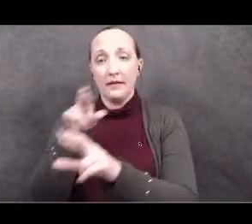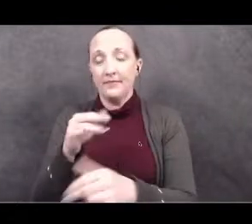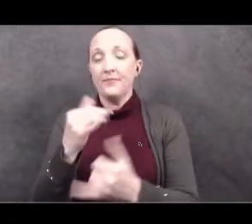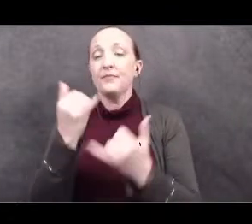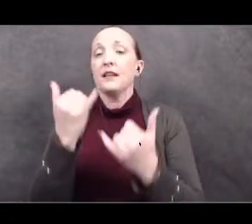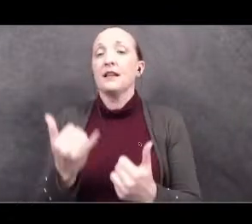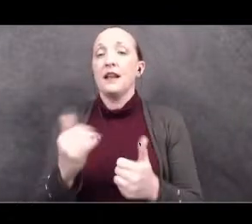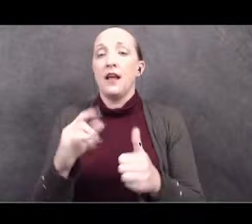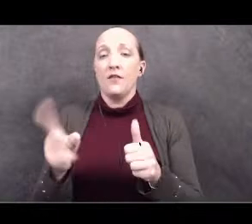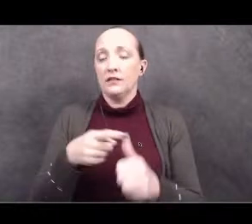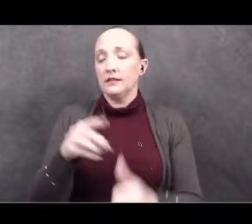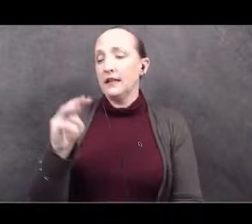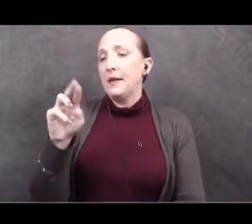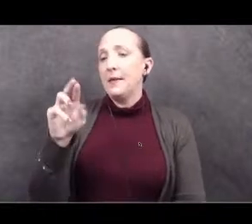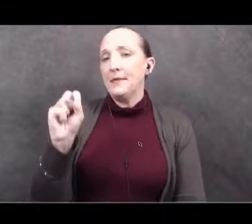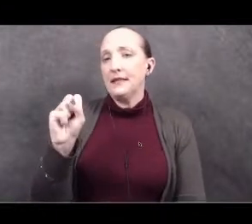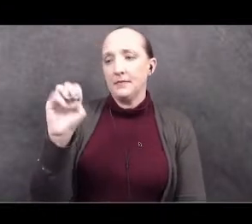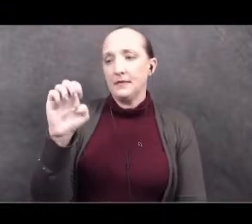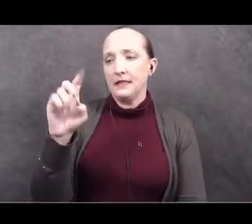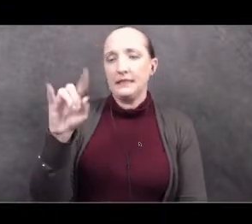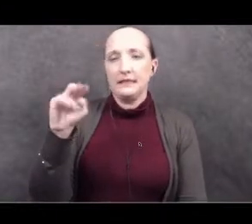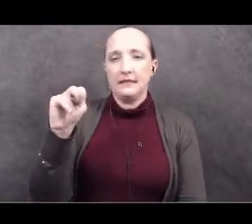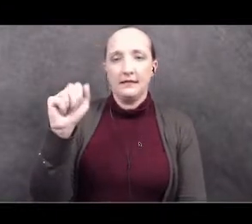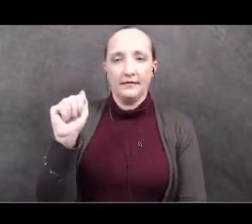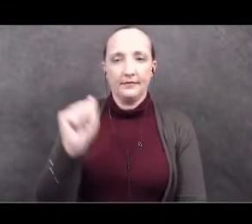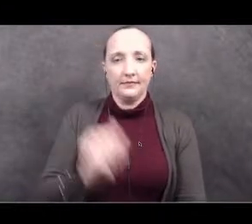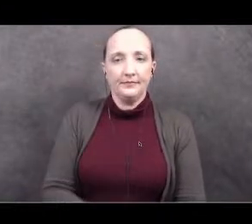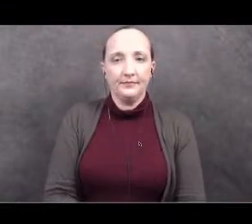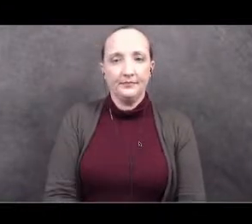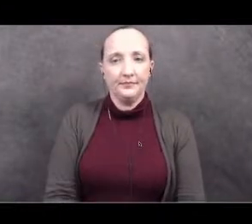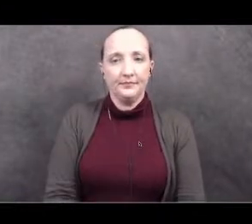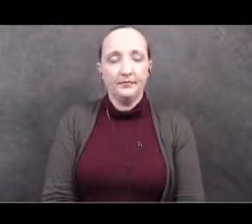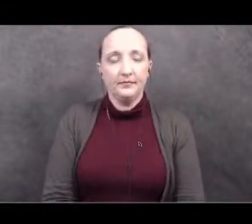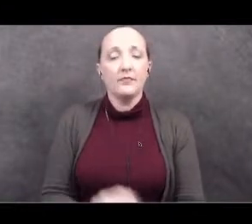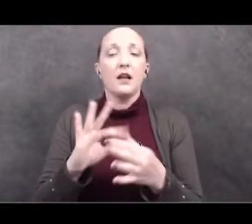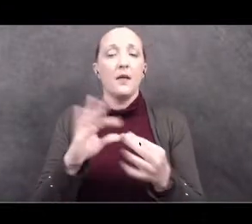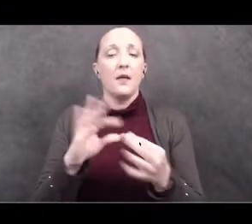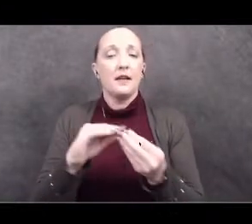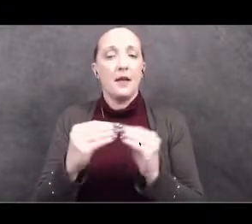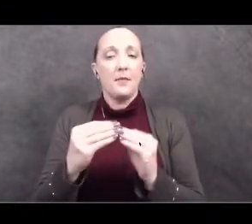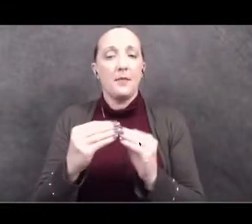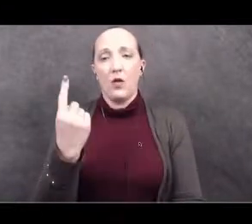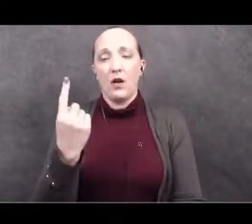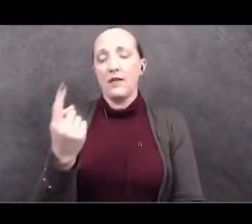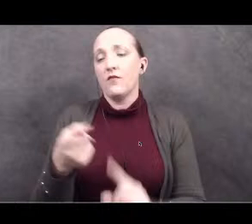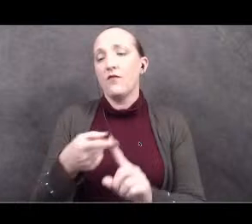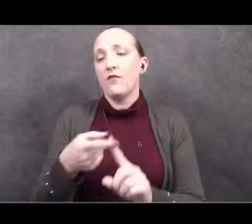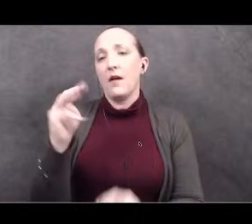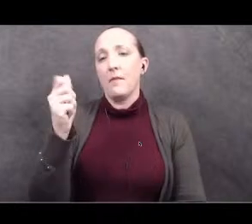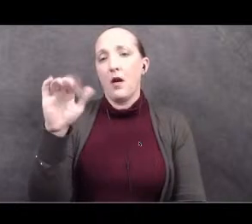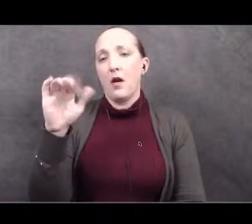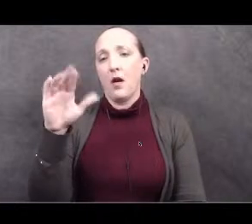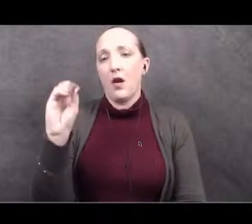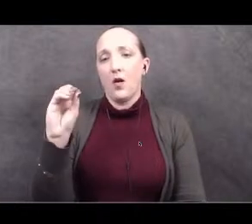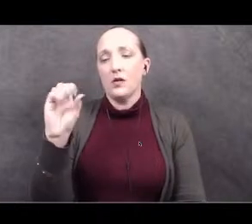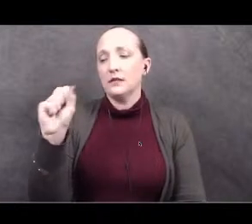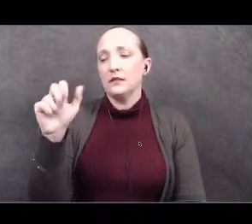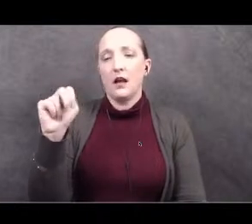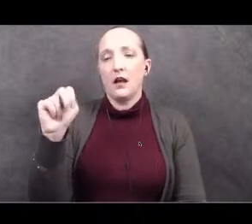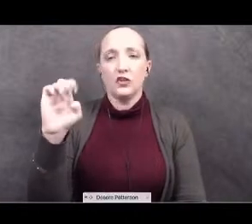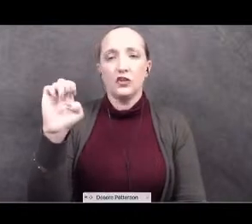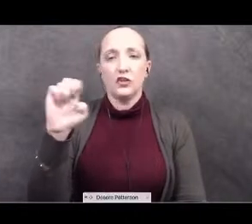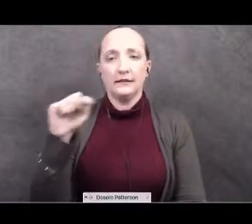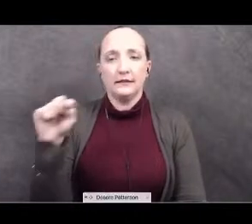Mr Flores public comment number one Mario Sanchez a Community member while the